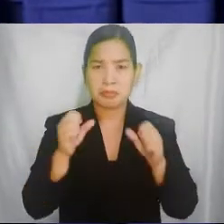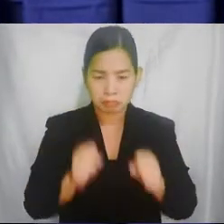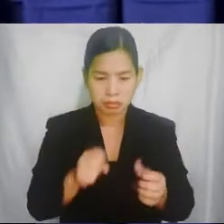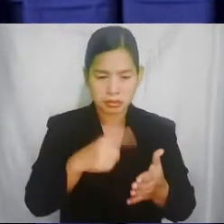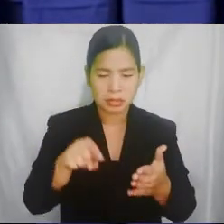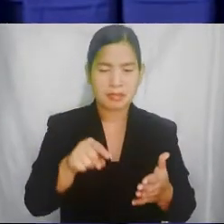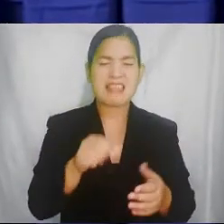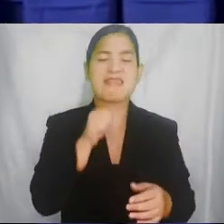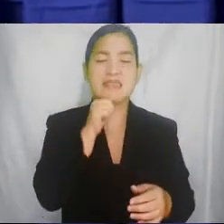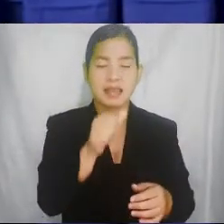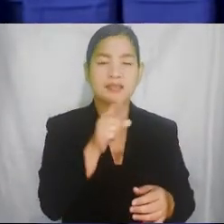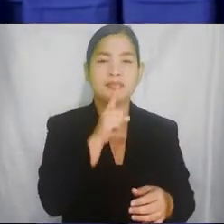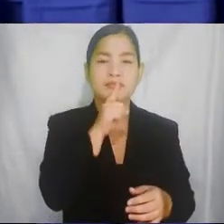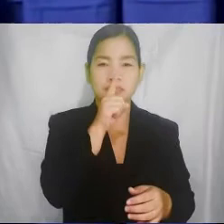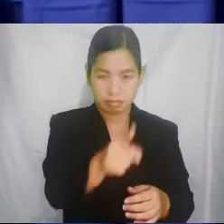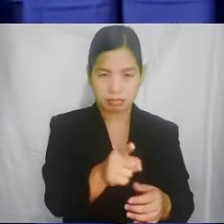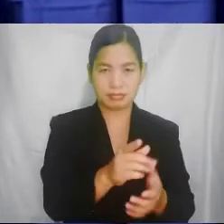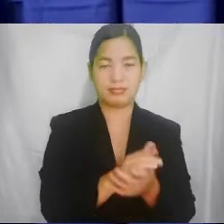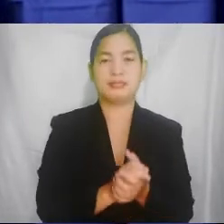all.